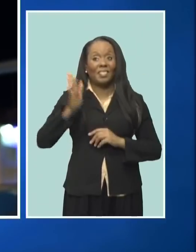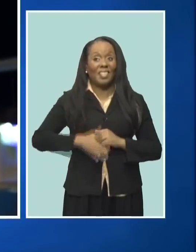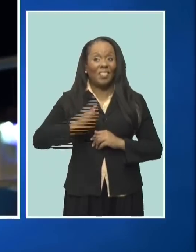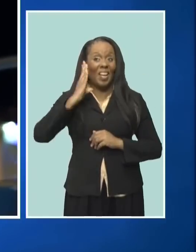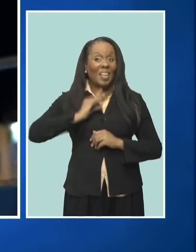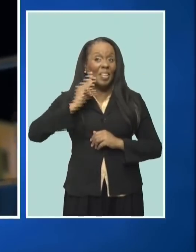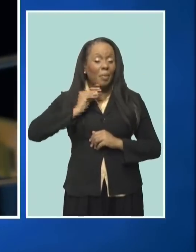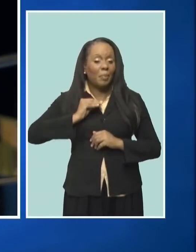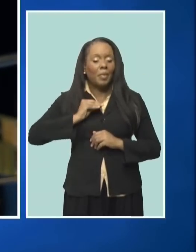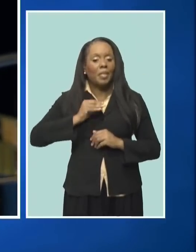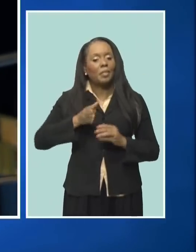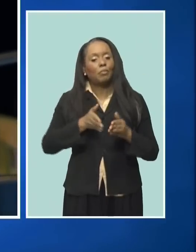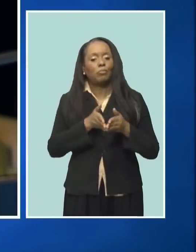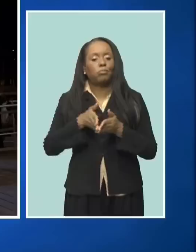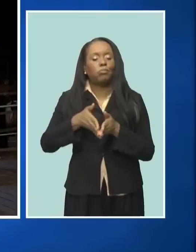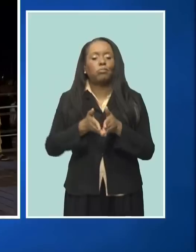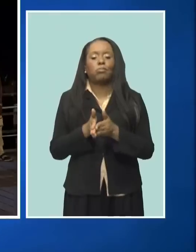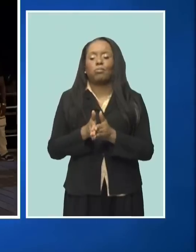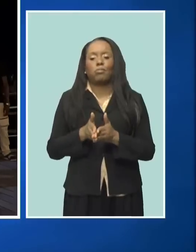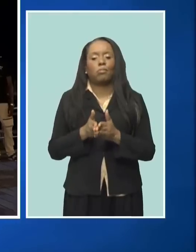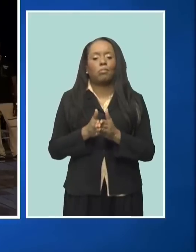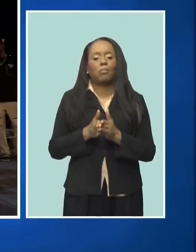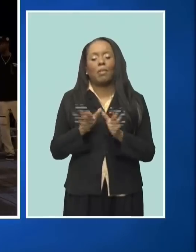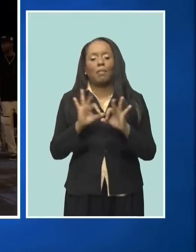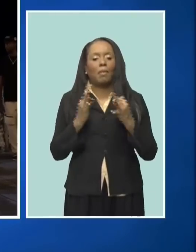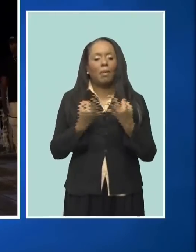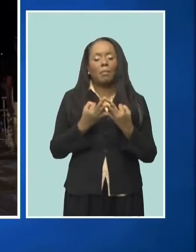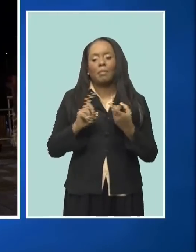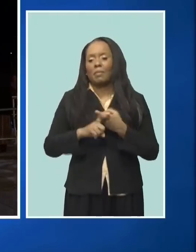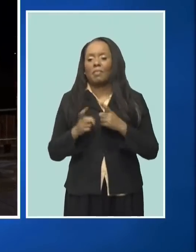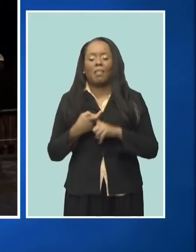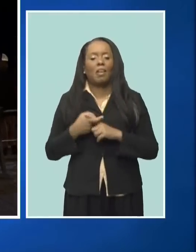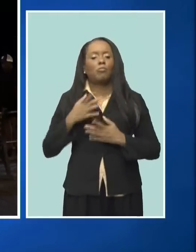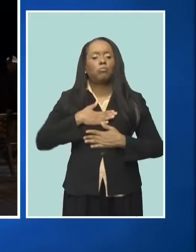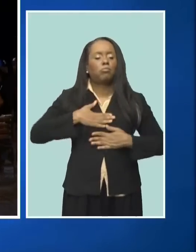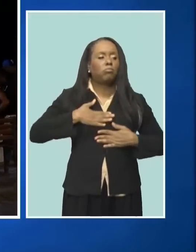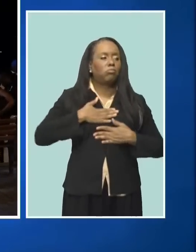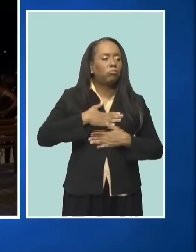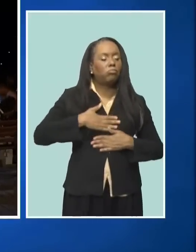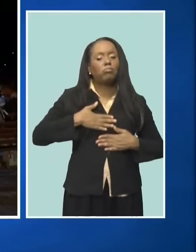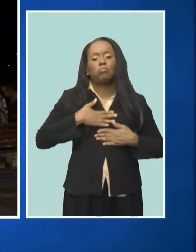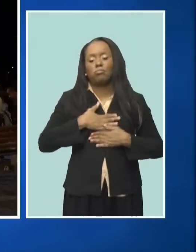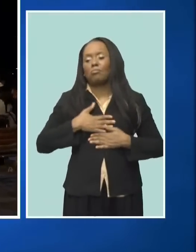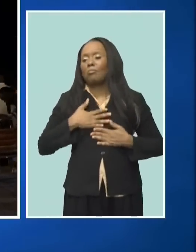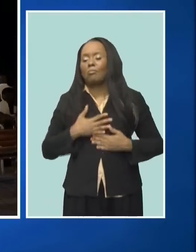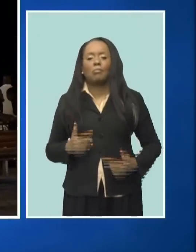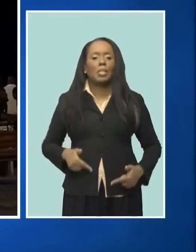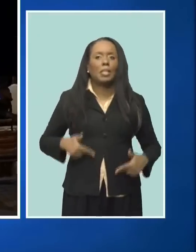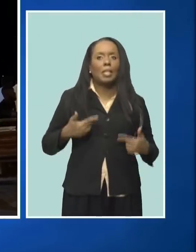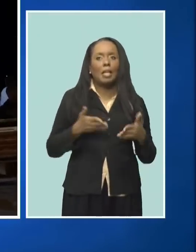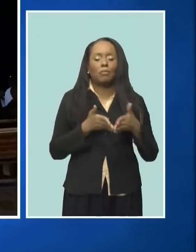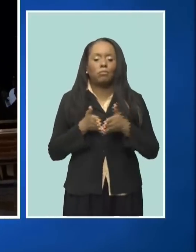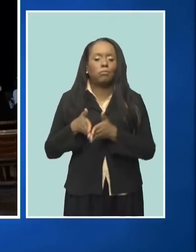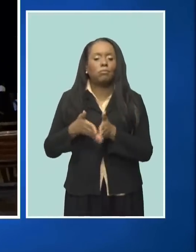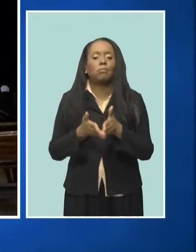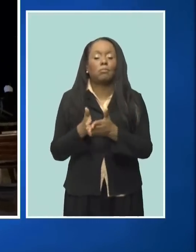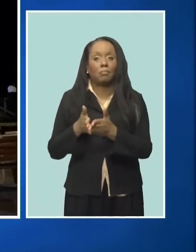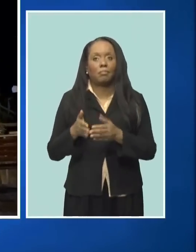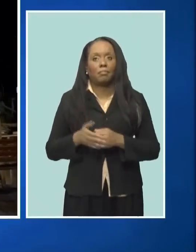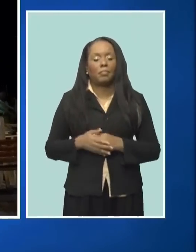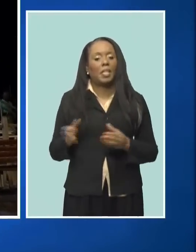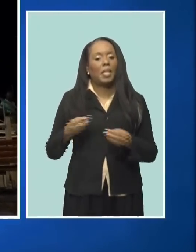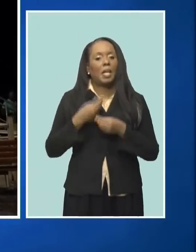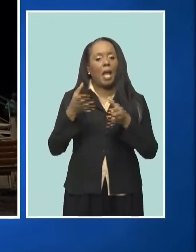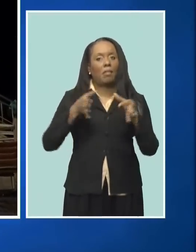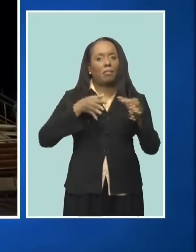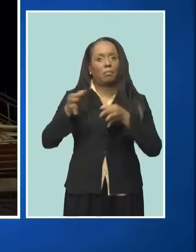out on the water, with family and friends, and then to enjoy a part of the coastal life of Barbados too. Mr. Morris gave some